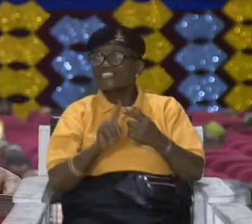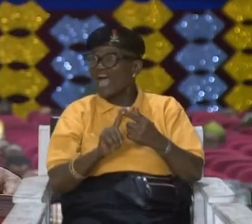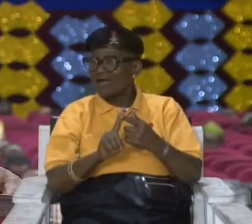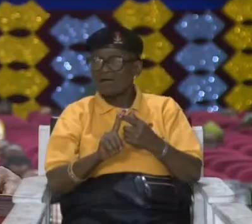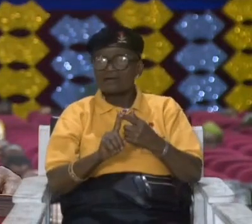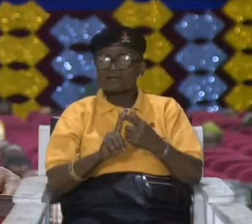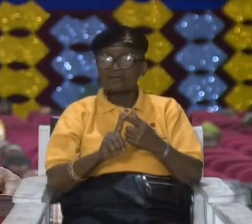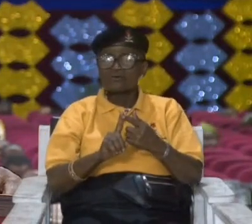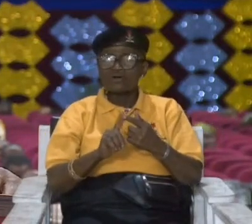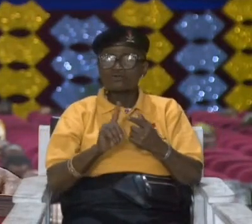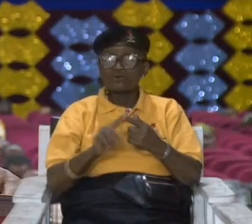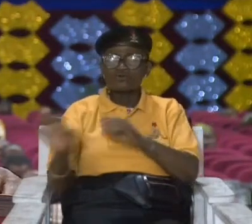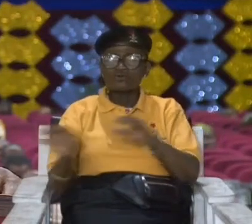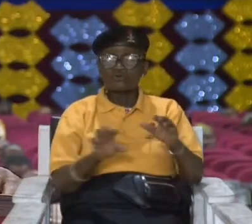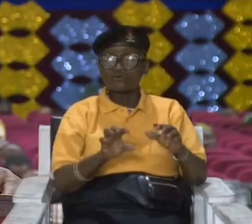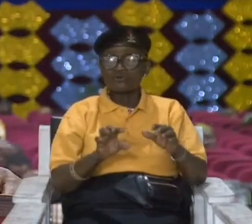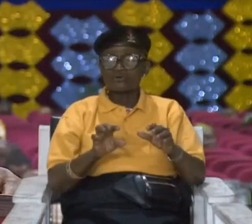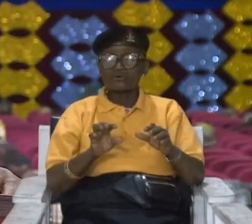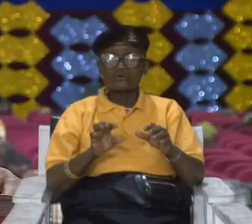Holy Communion service?